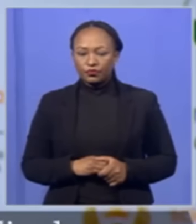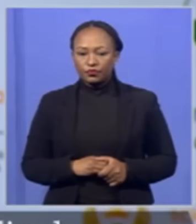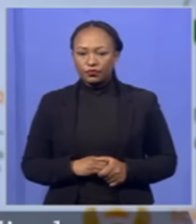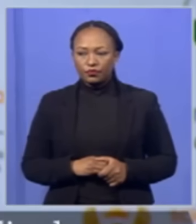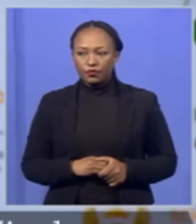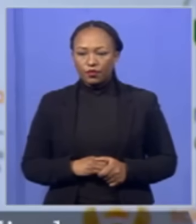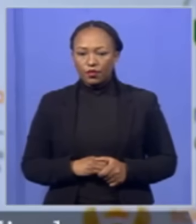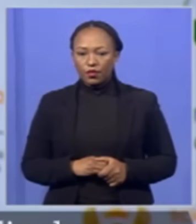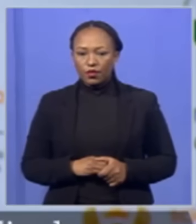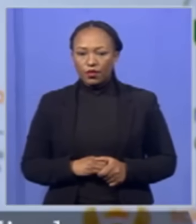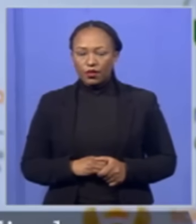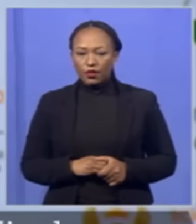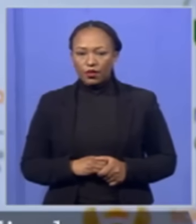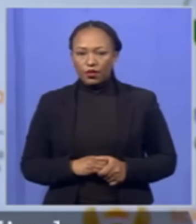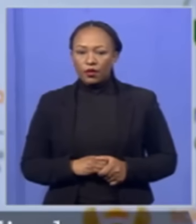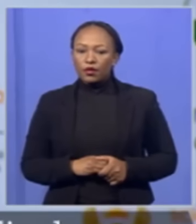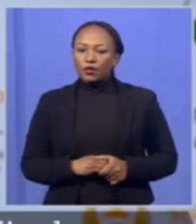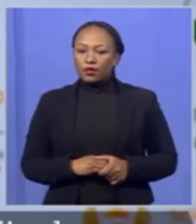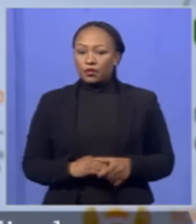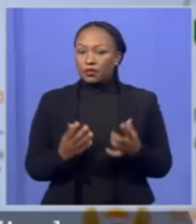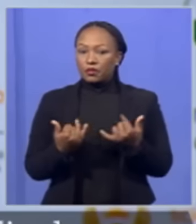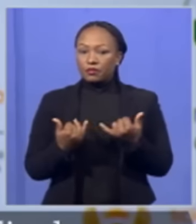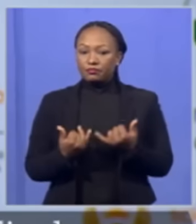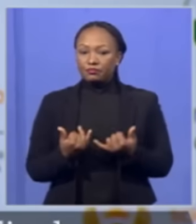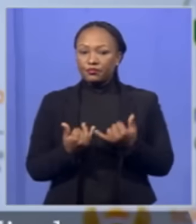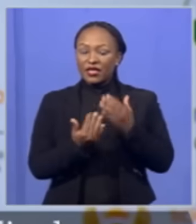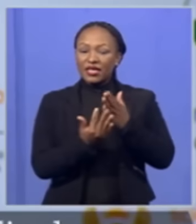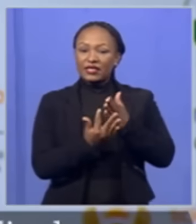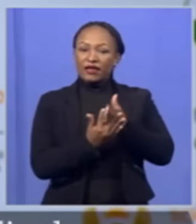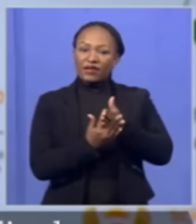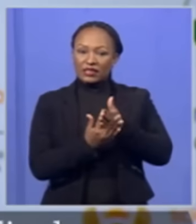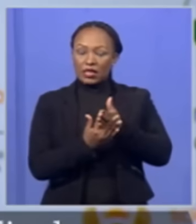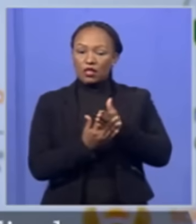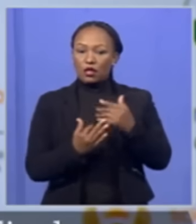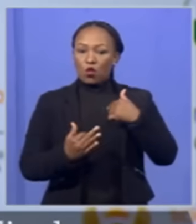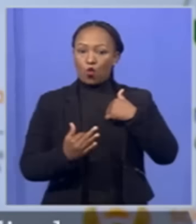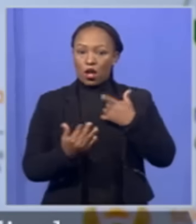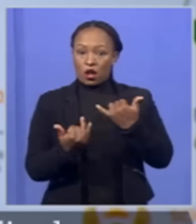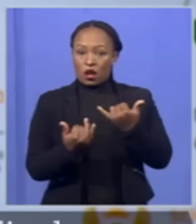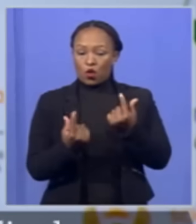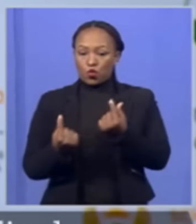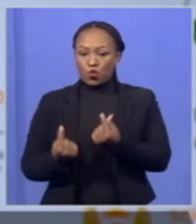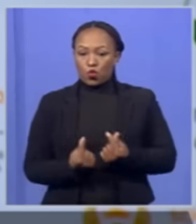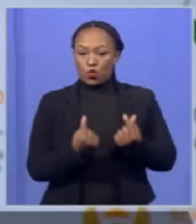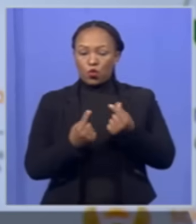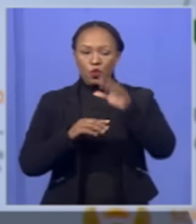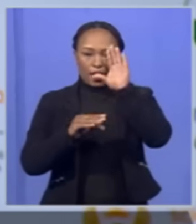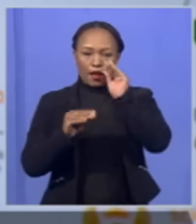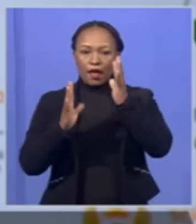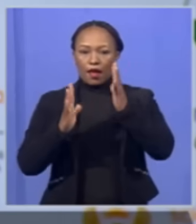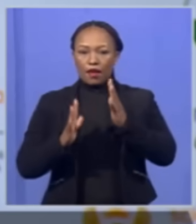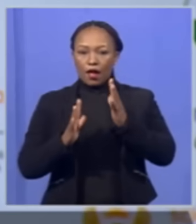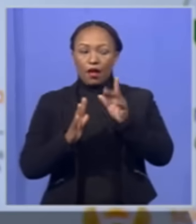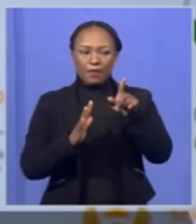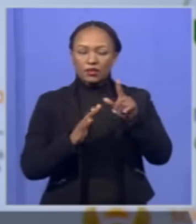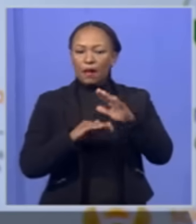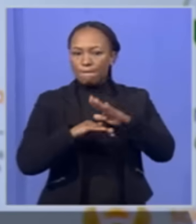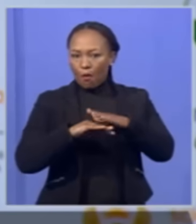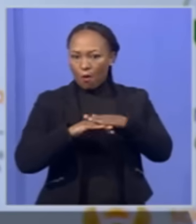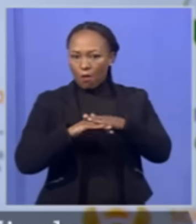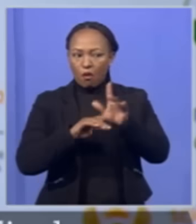In the immediate term, these interventions that we are making are aimed at increasing the number of learners with higher pass rates in maths and